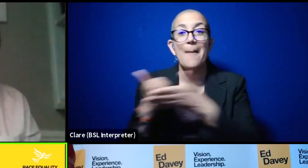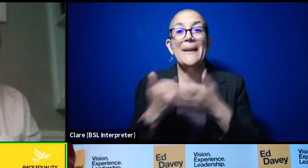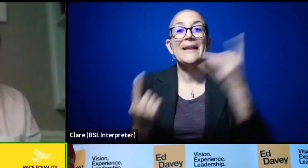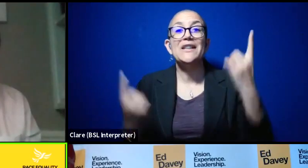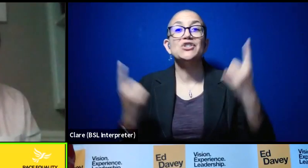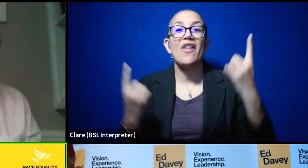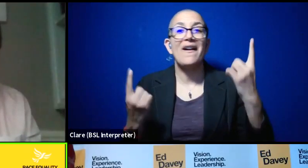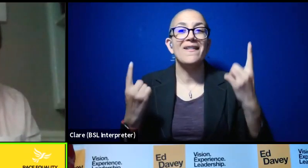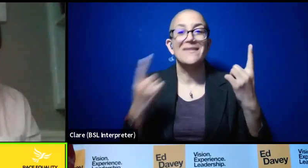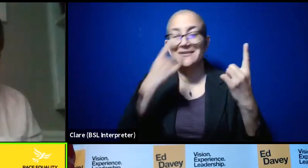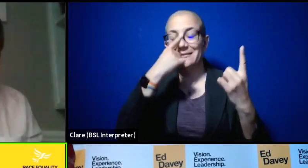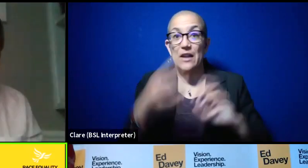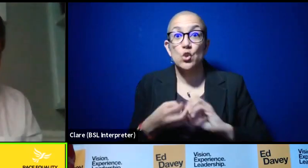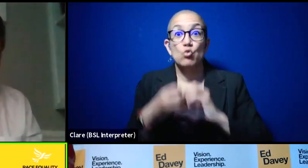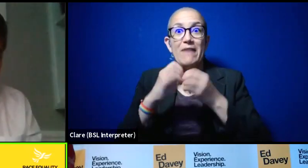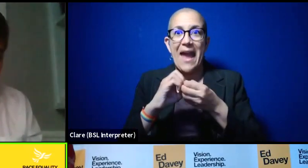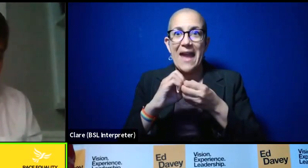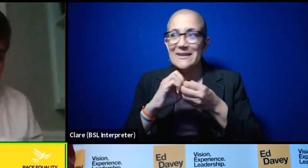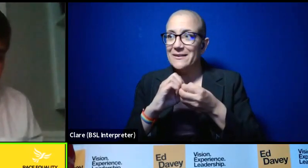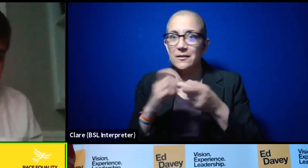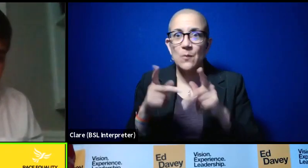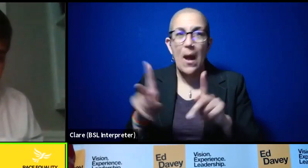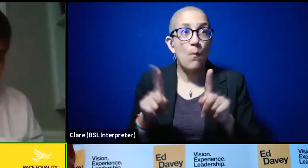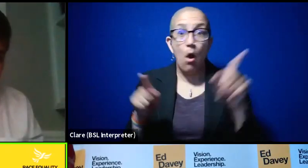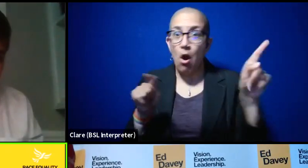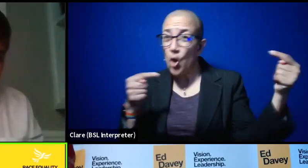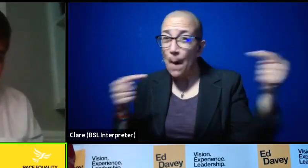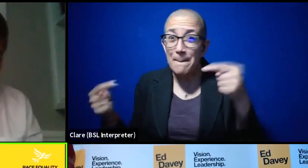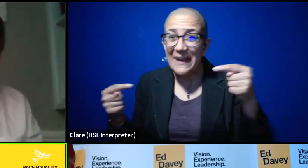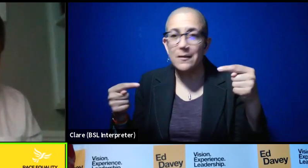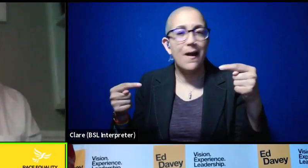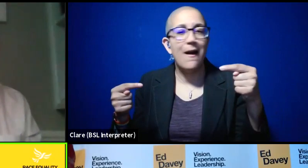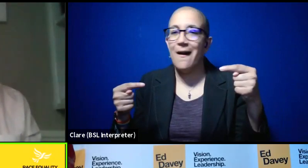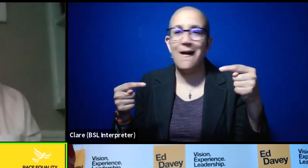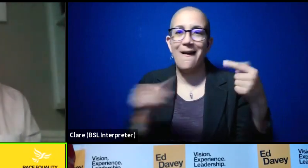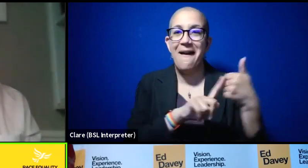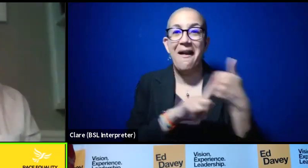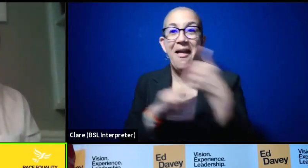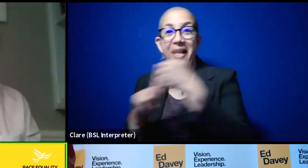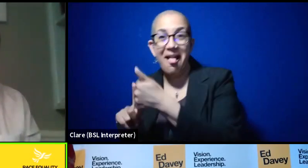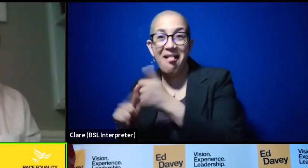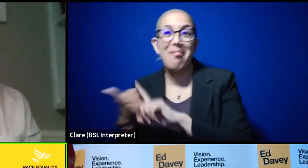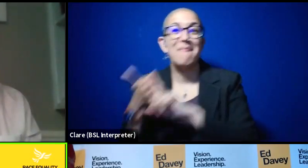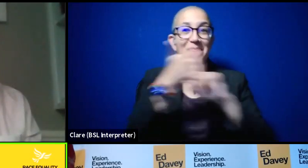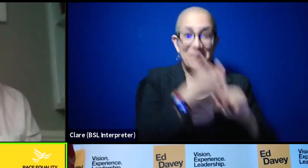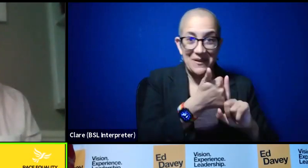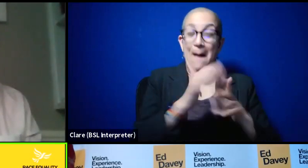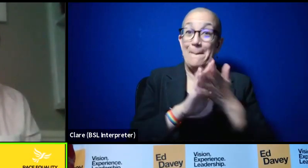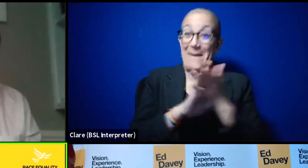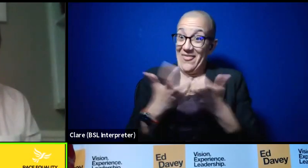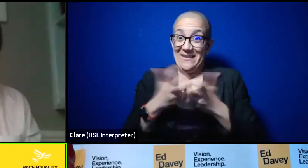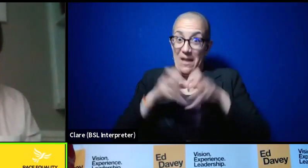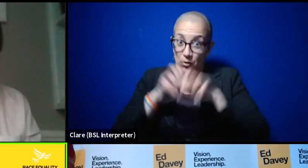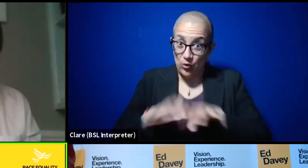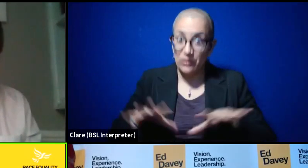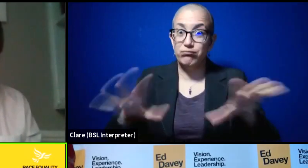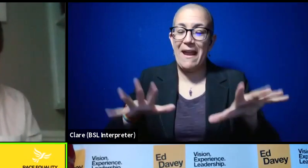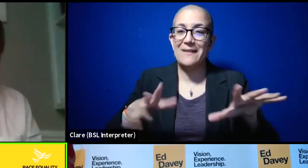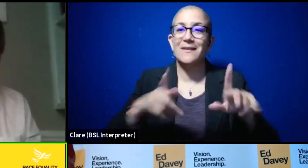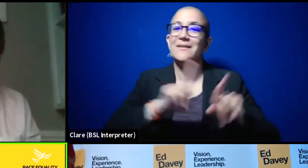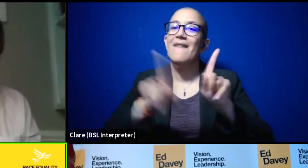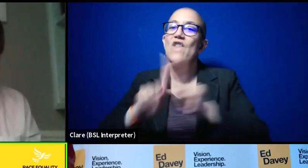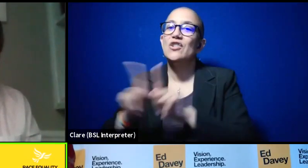where schools don't compete, but they actually help one another. And that's how you can spread diversity. And it's what I've done as a school governor here locally.